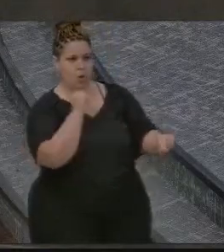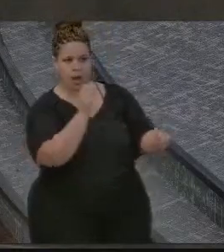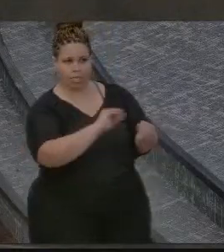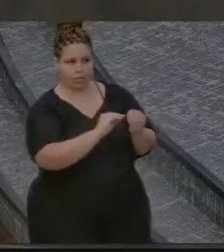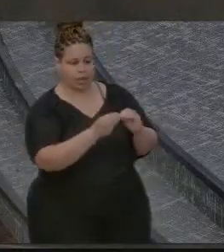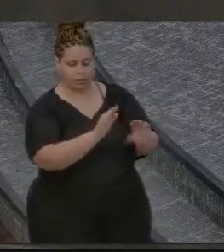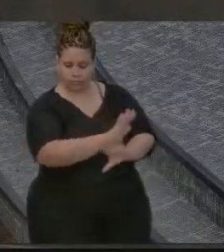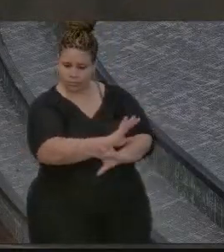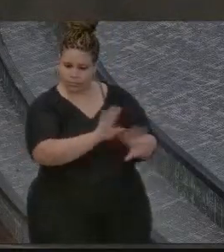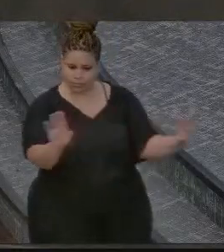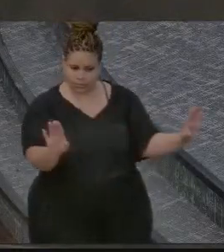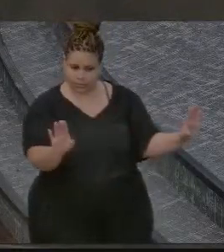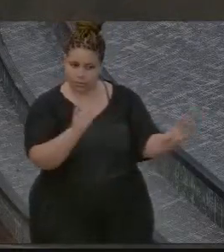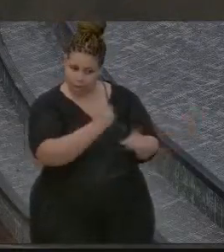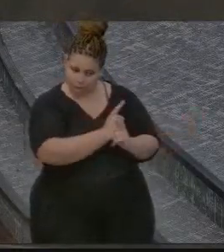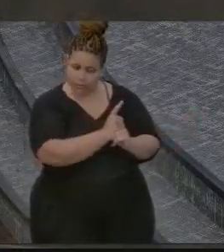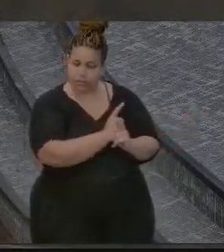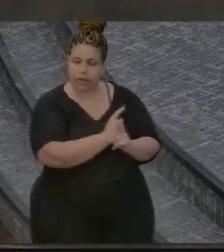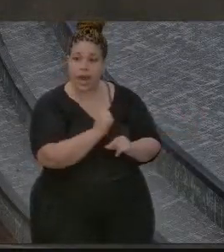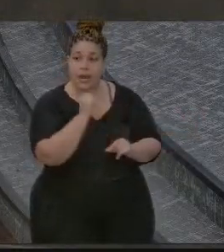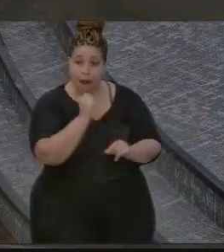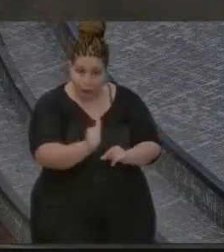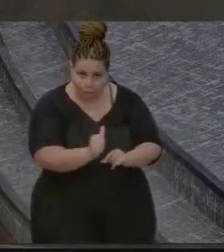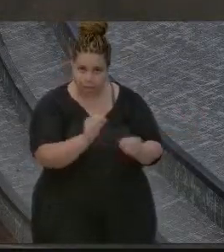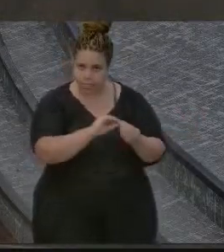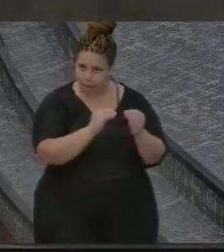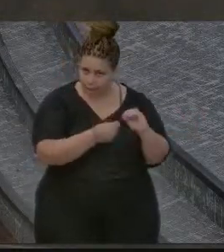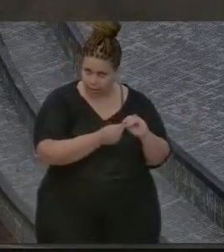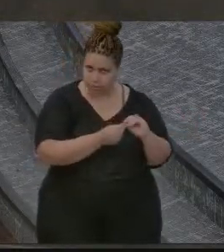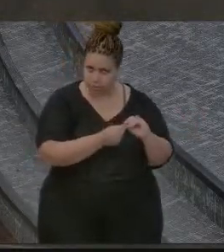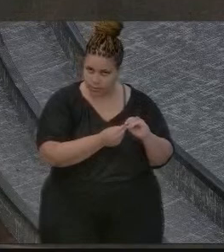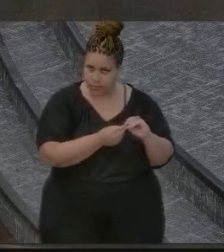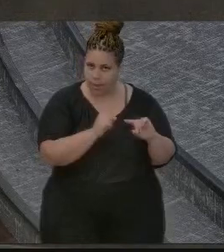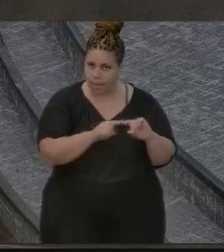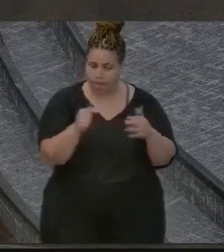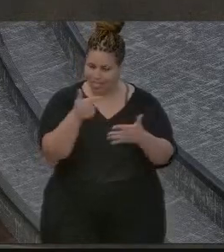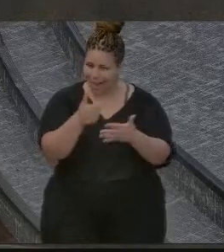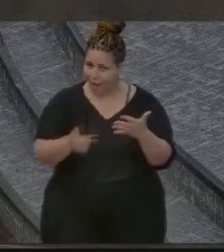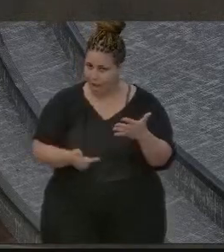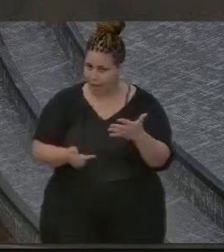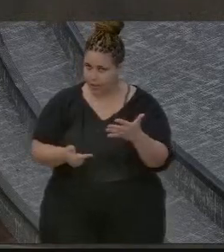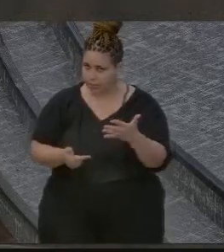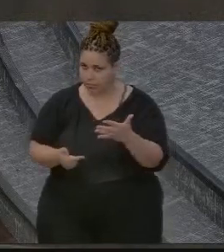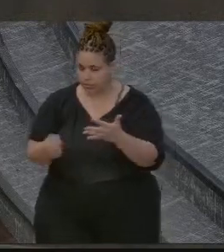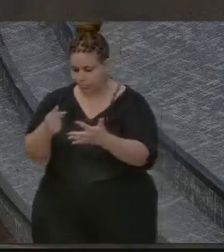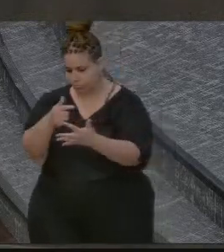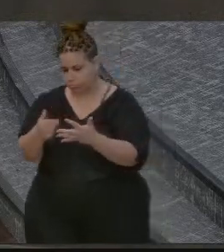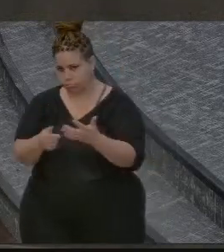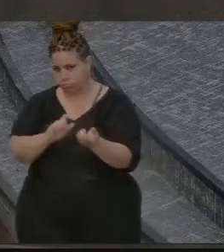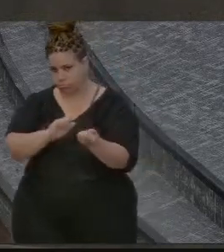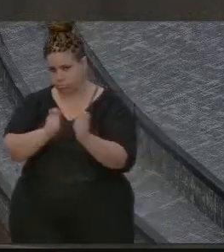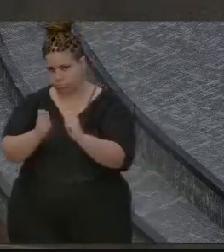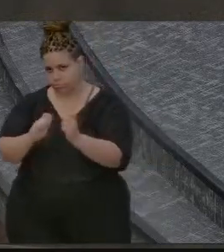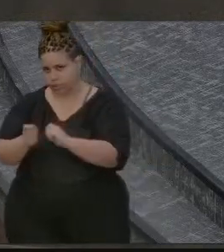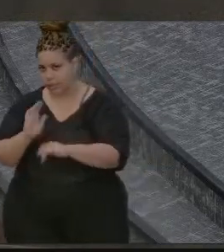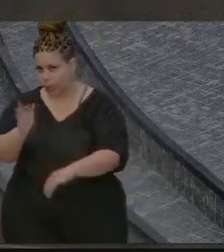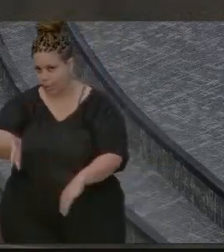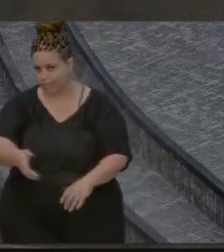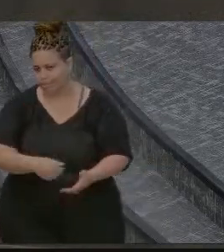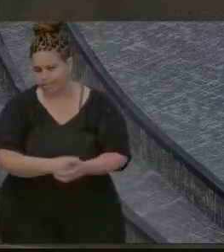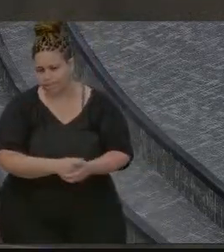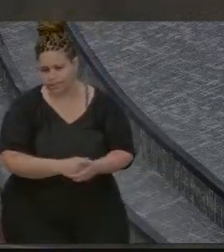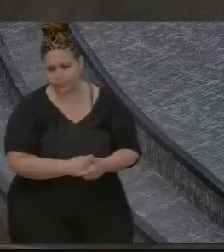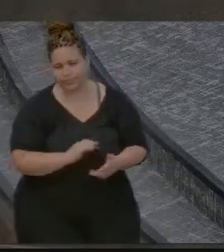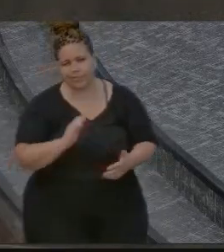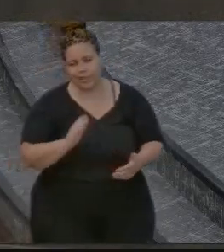for that. Not the date. Just some of the items, and we'll follow up once we iron out a couple of things.